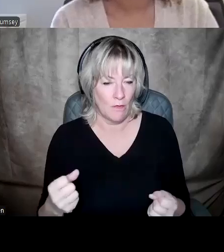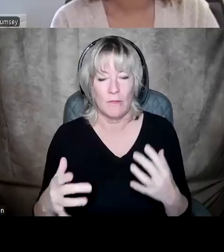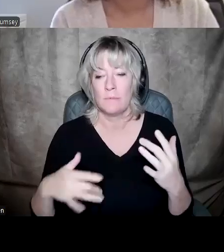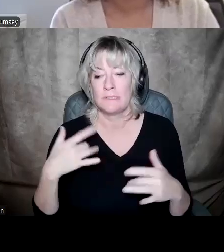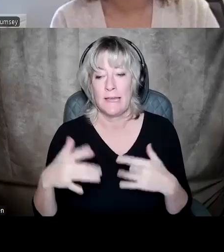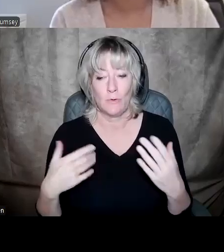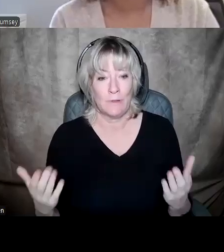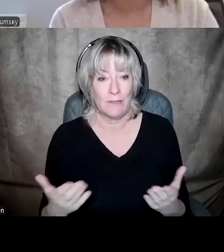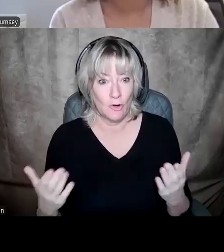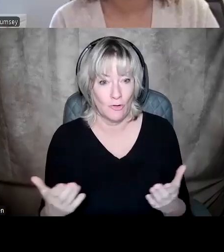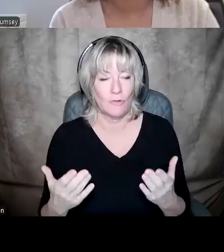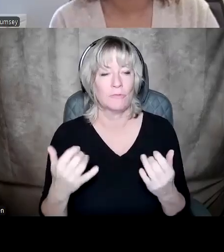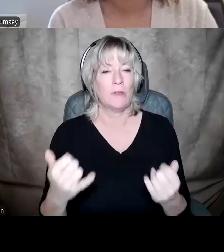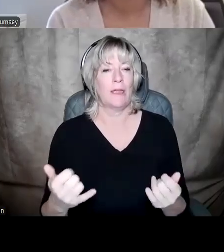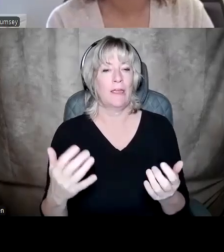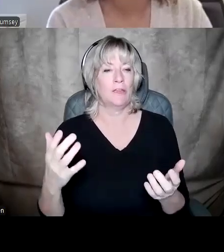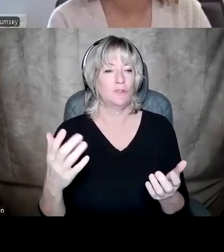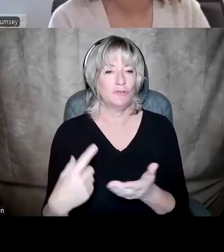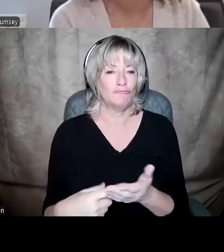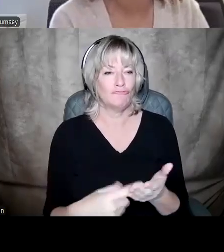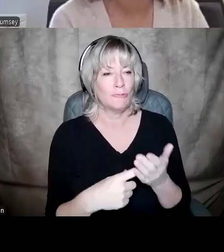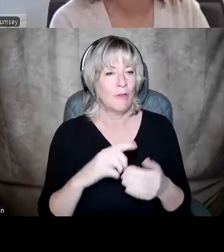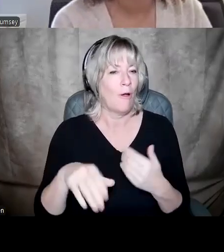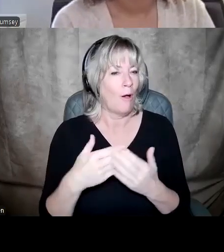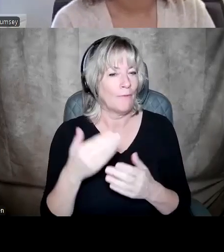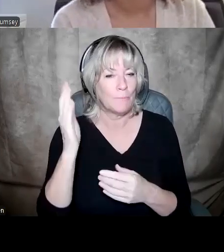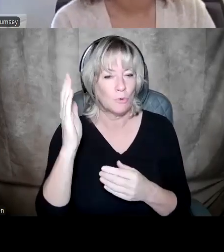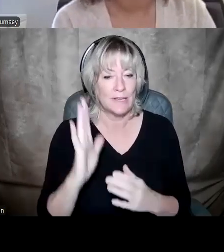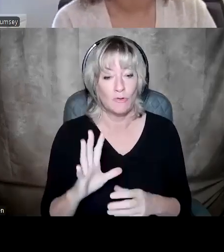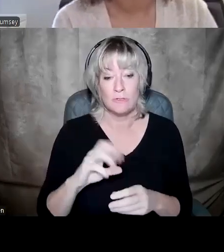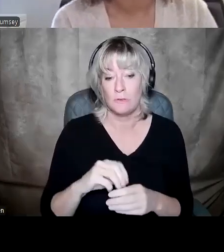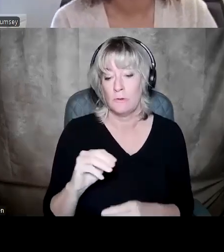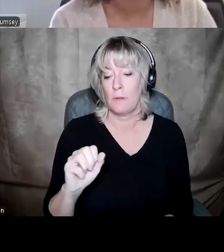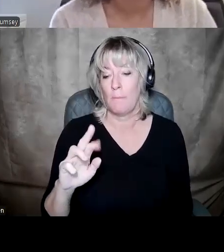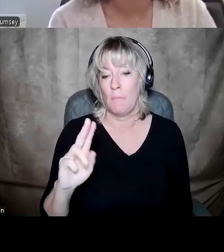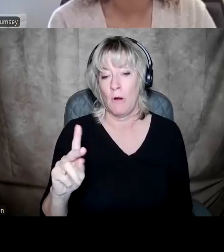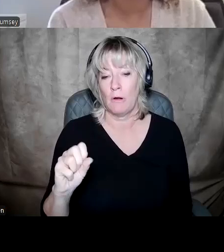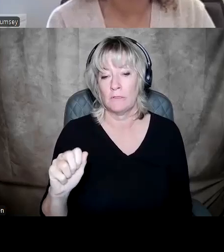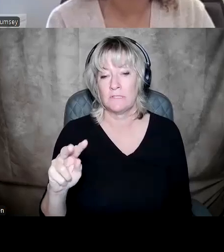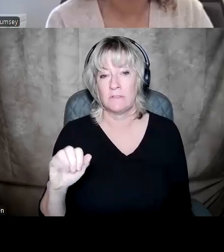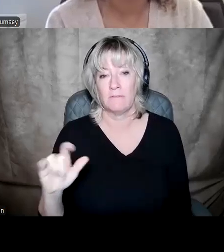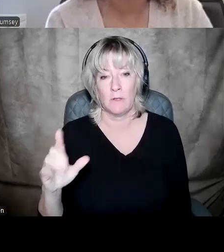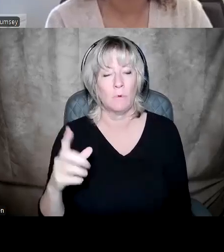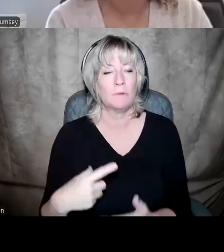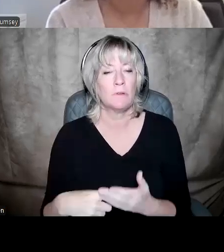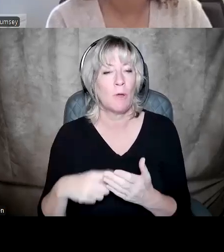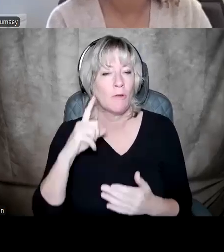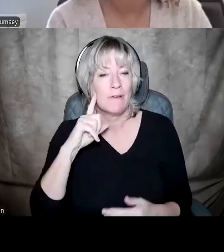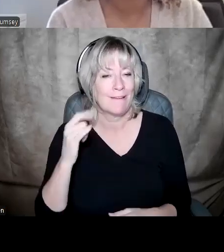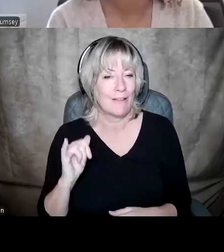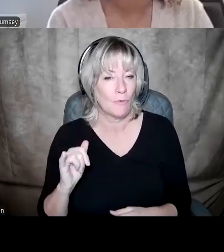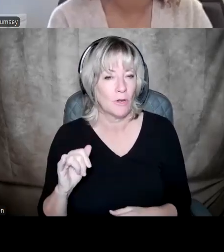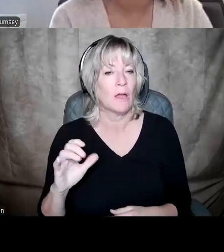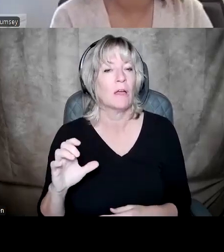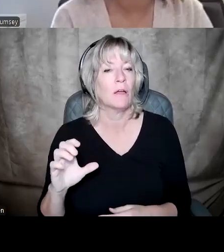today, and I'm excited to be able to talk to all the presenters, including Mark Seville, who'll be talking about California crisis services and their